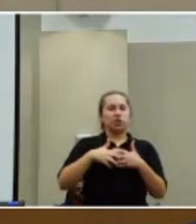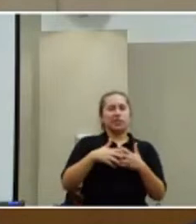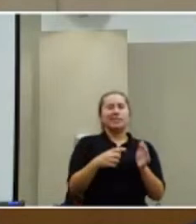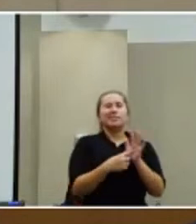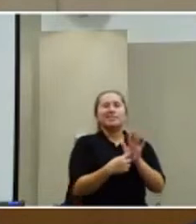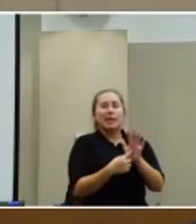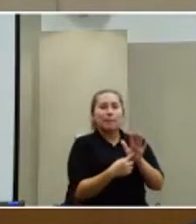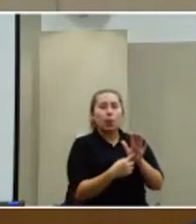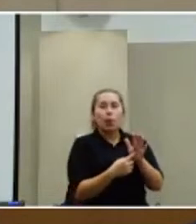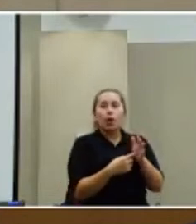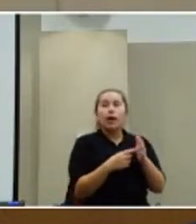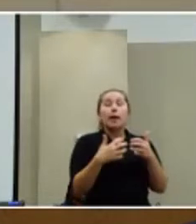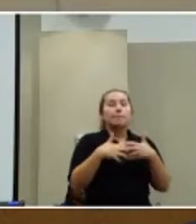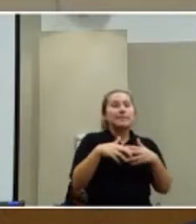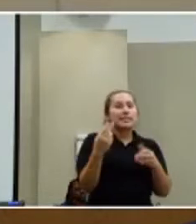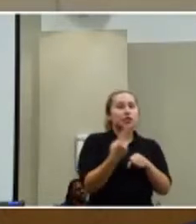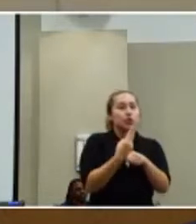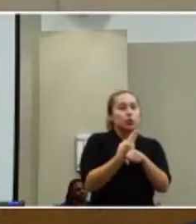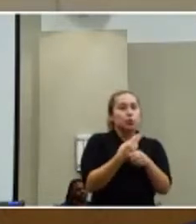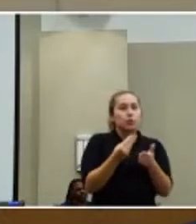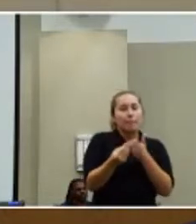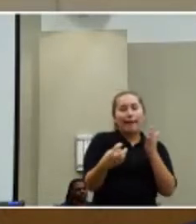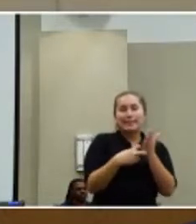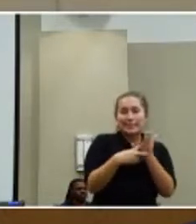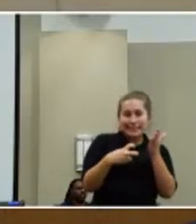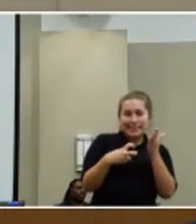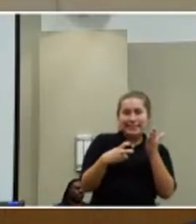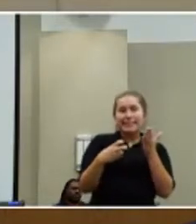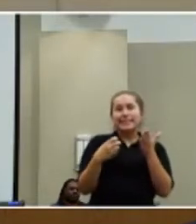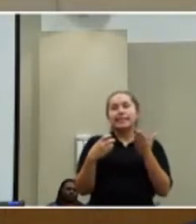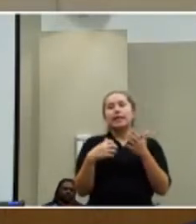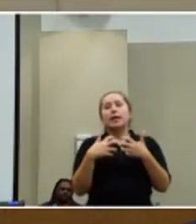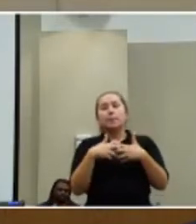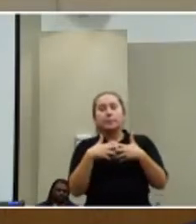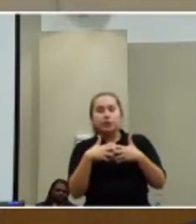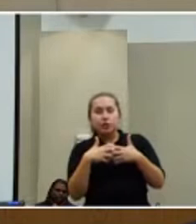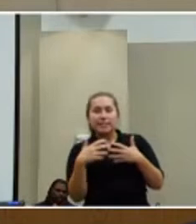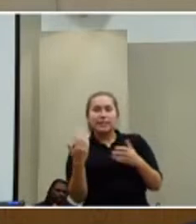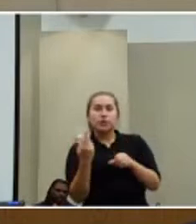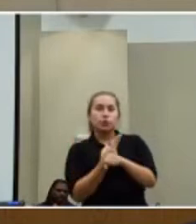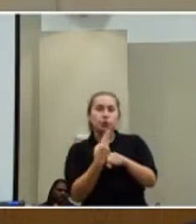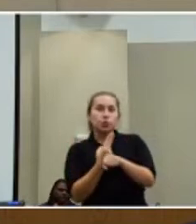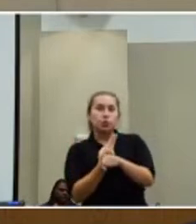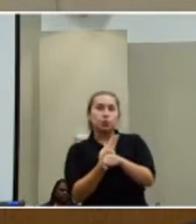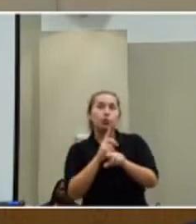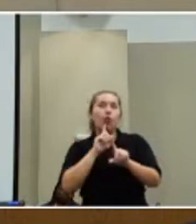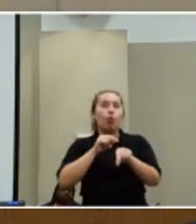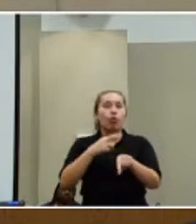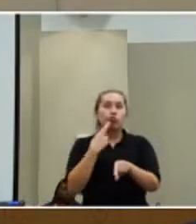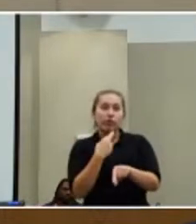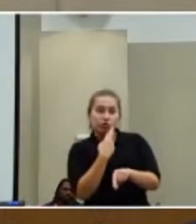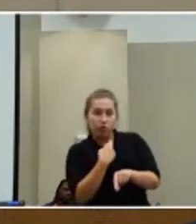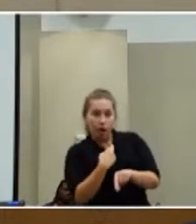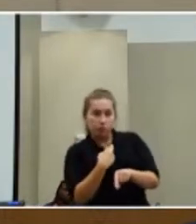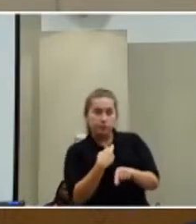used to purchase tickets, used to increasingly place orders at